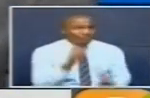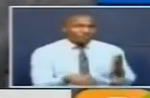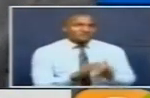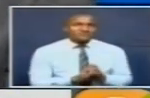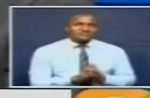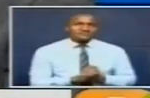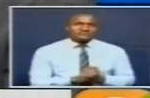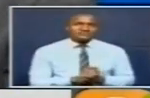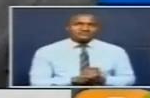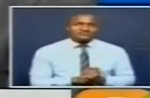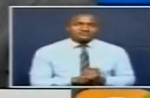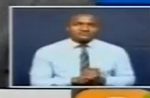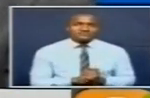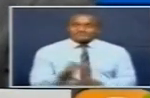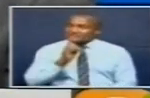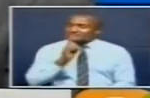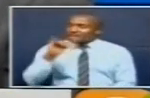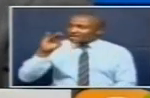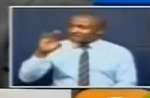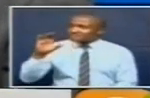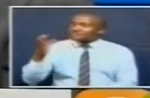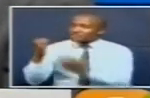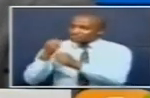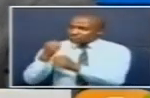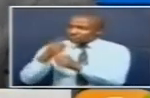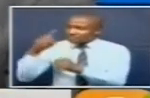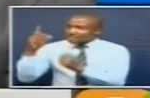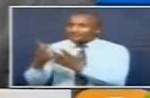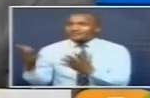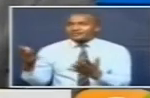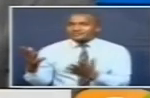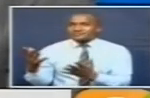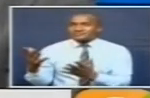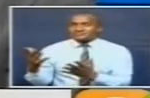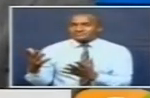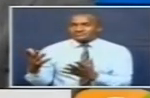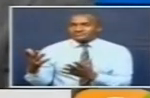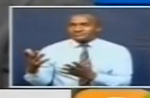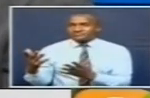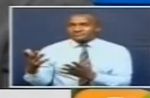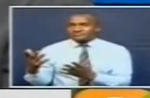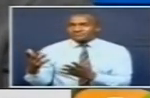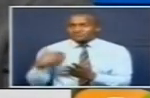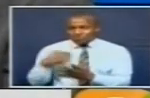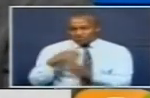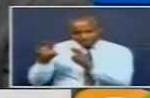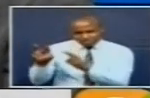the IBC to do the right thing. In as far as we're concerned, we looked at the